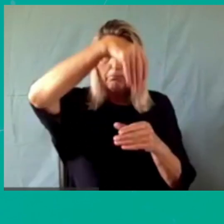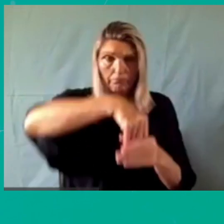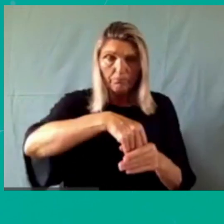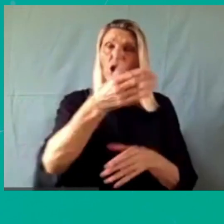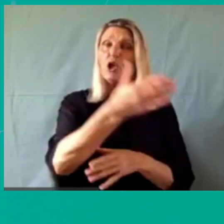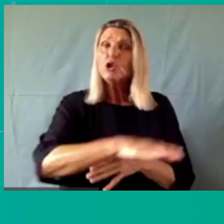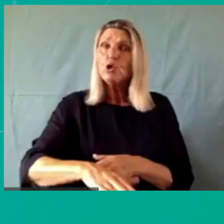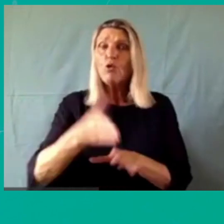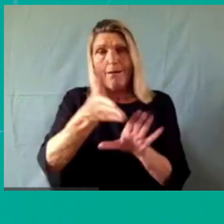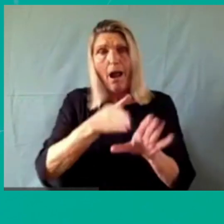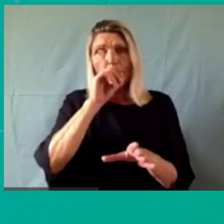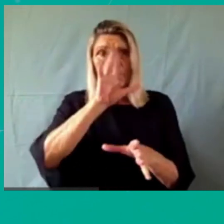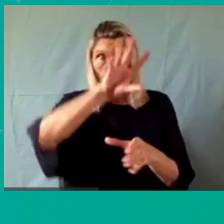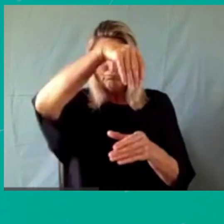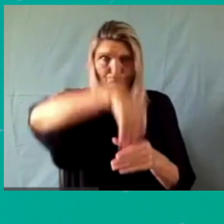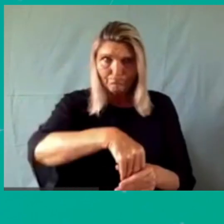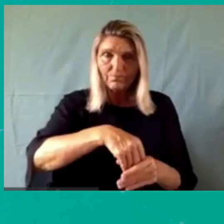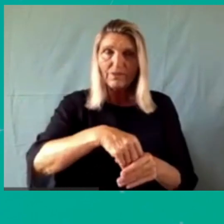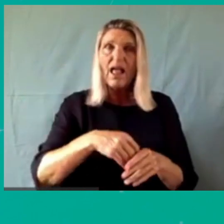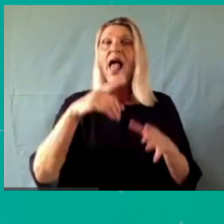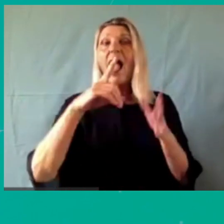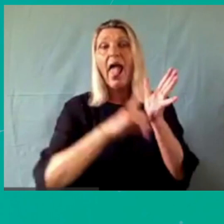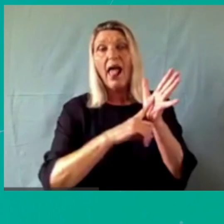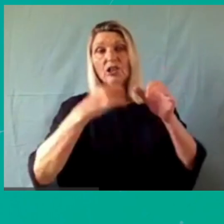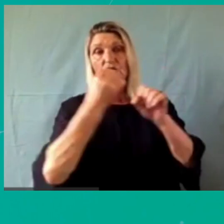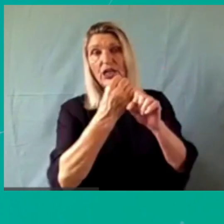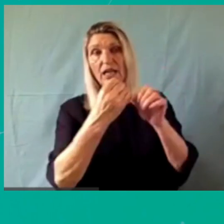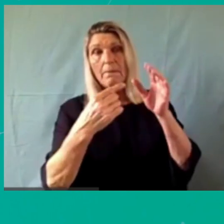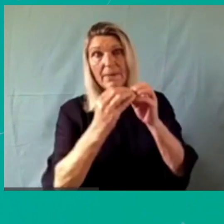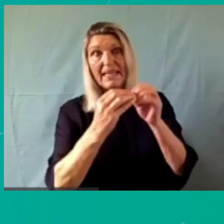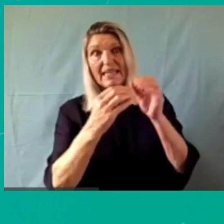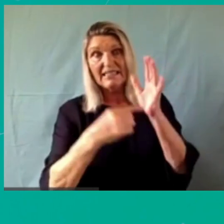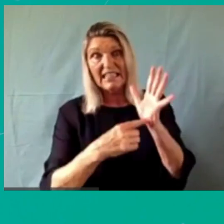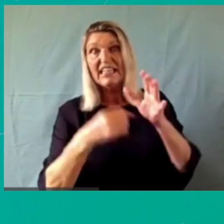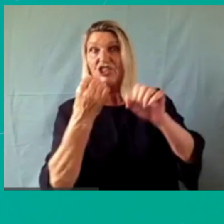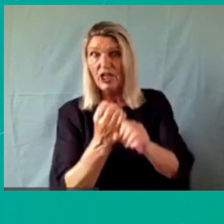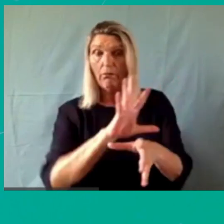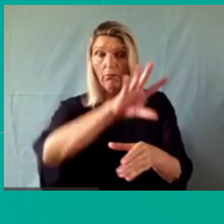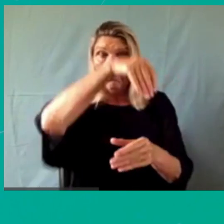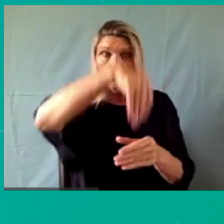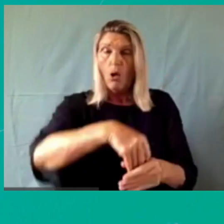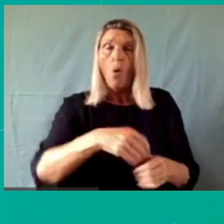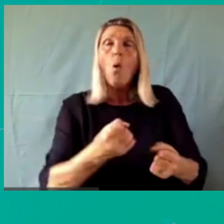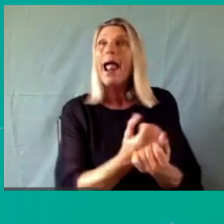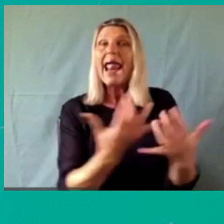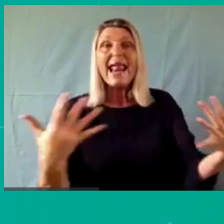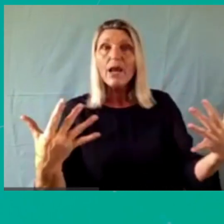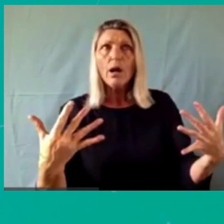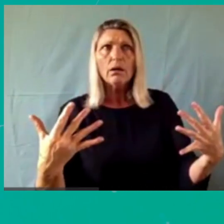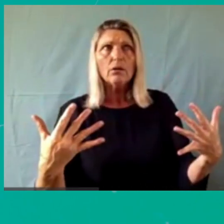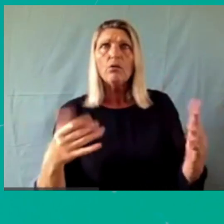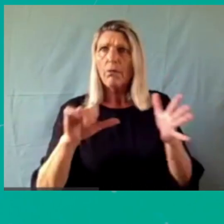LGBTQIA plus communities, older people, and everyone who has struggled to access support when faced with violence, and